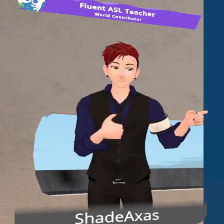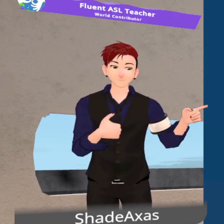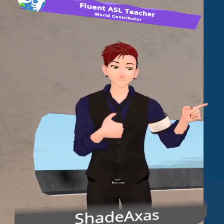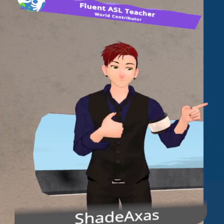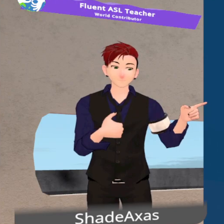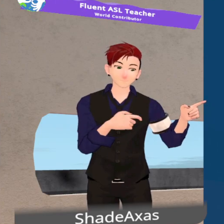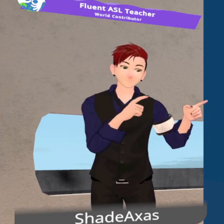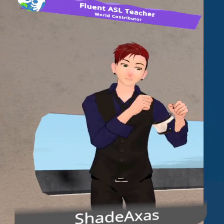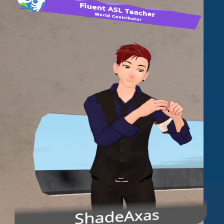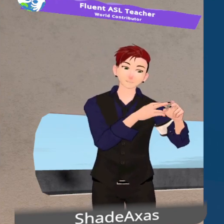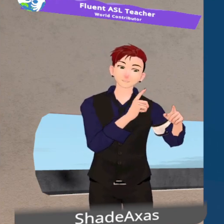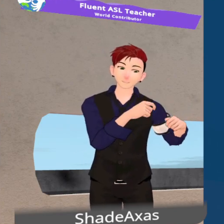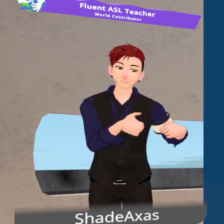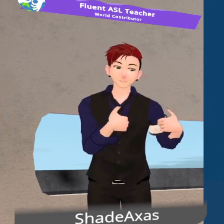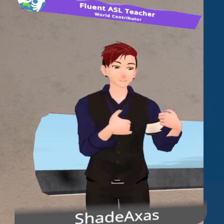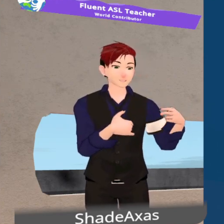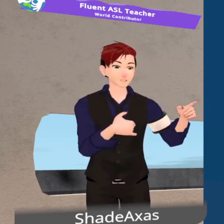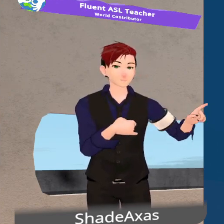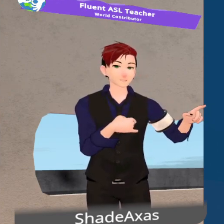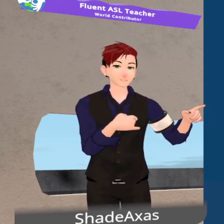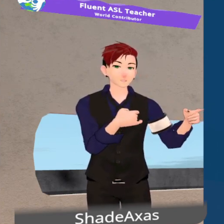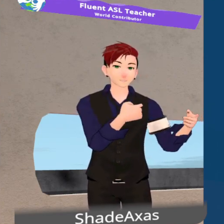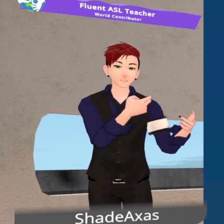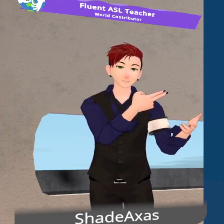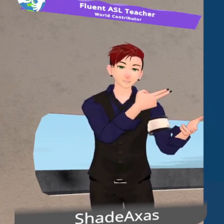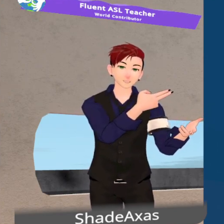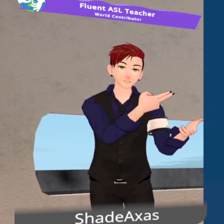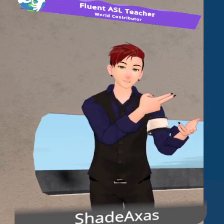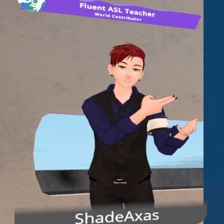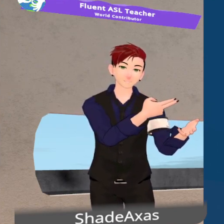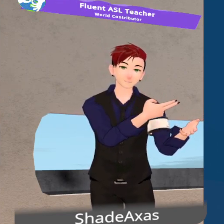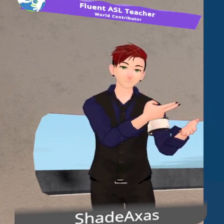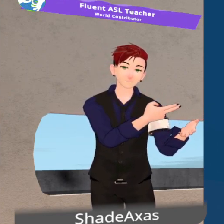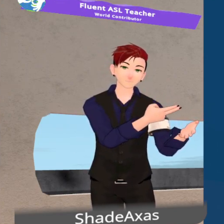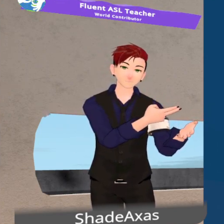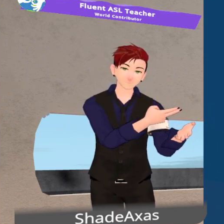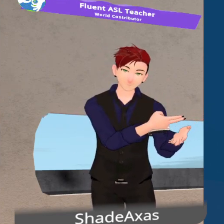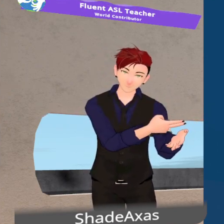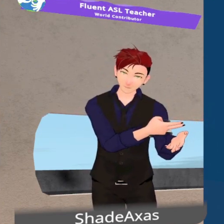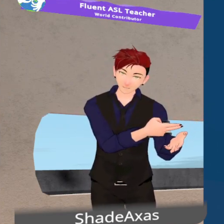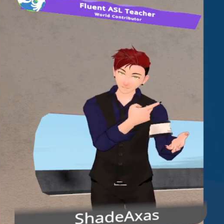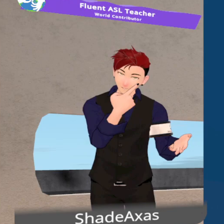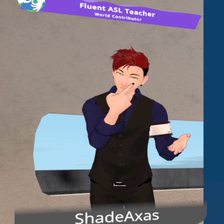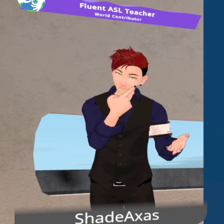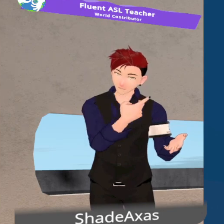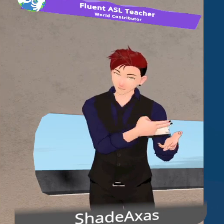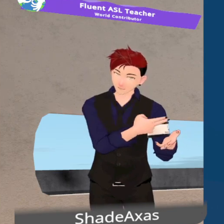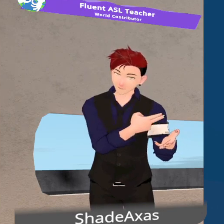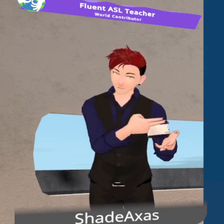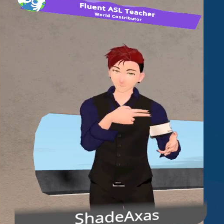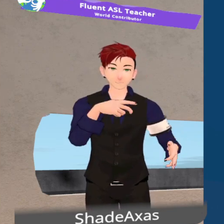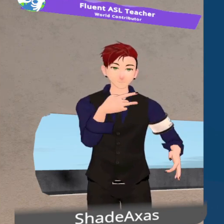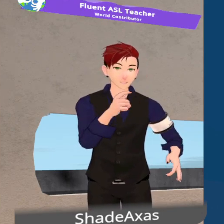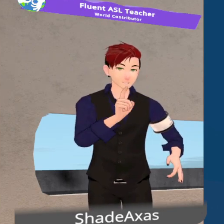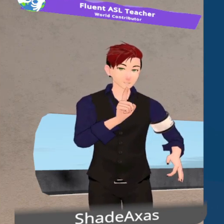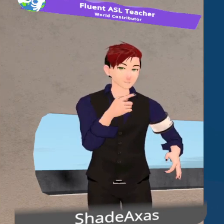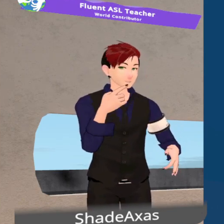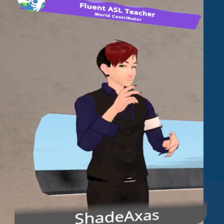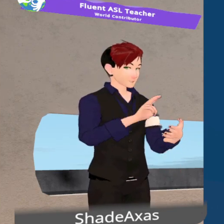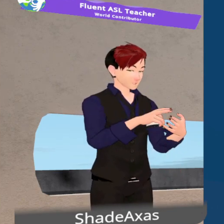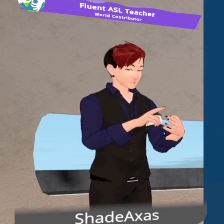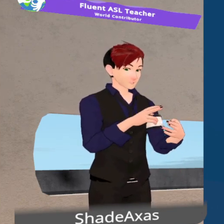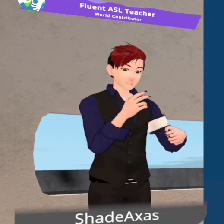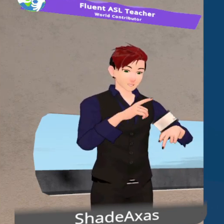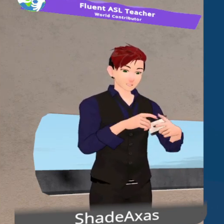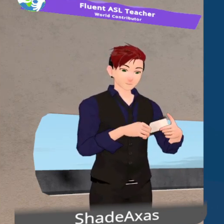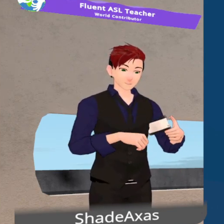real life. He is also an interpreter in real life. He is also getting his master's, I think. Master's or